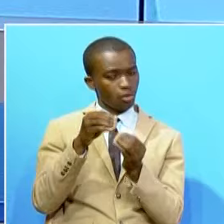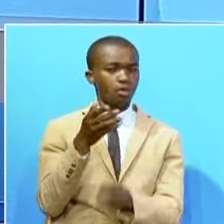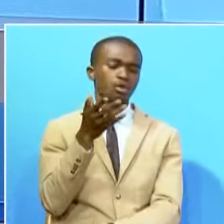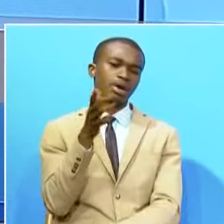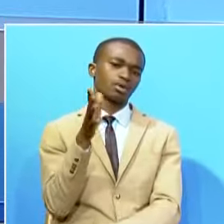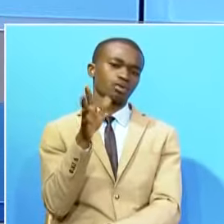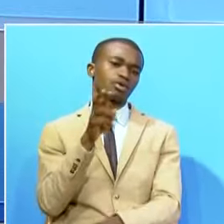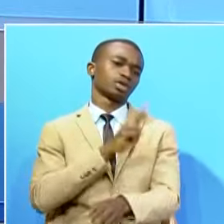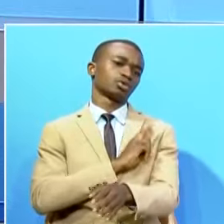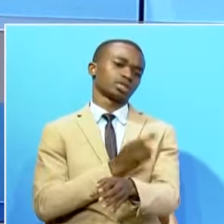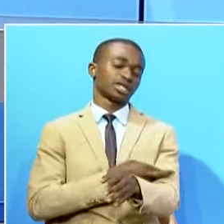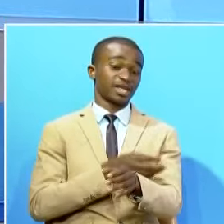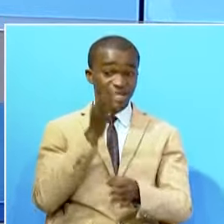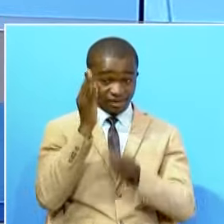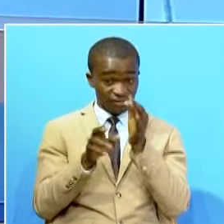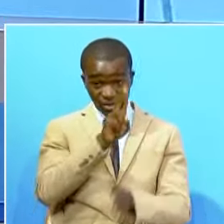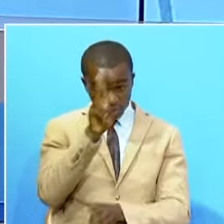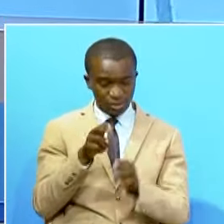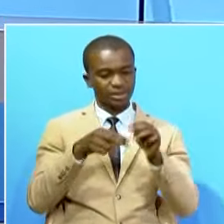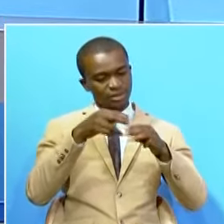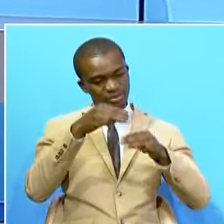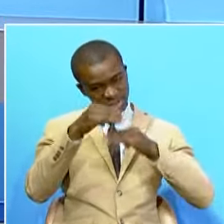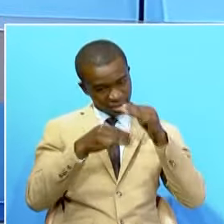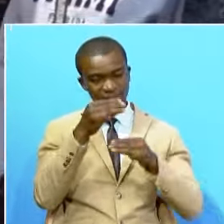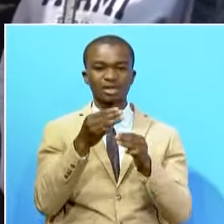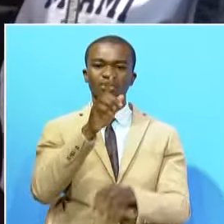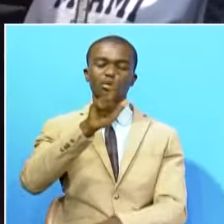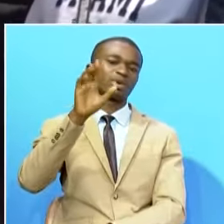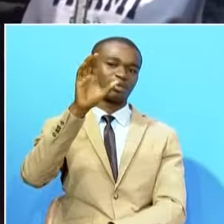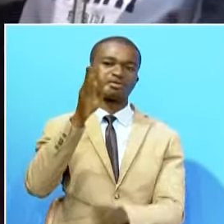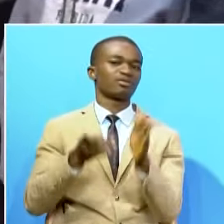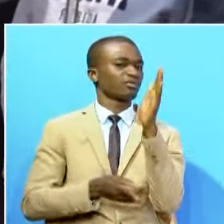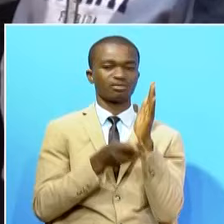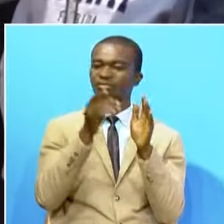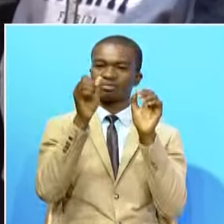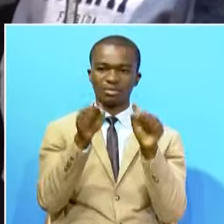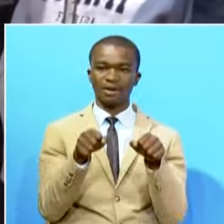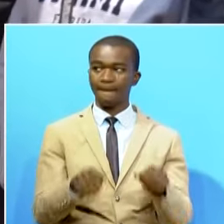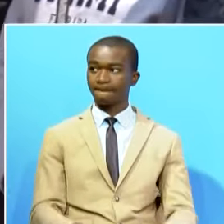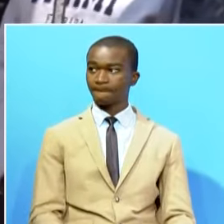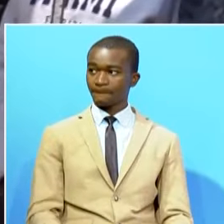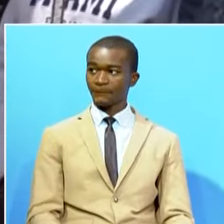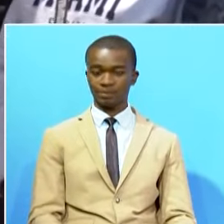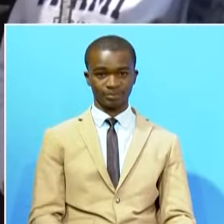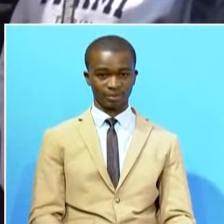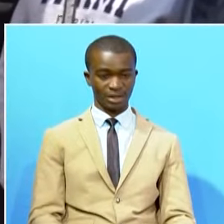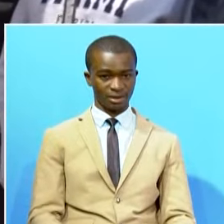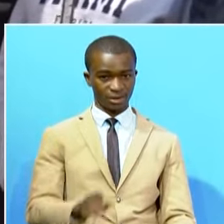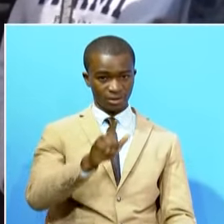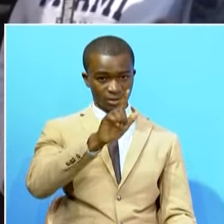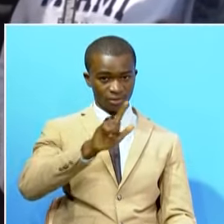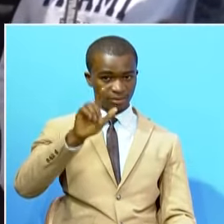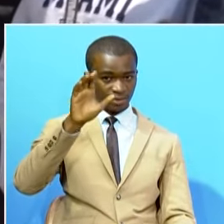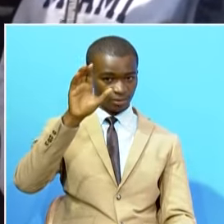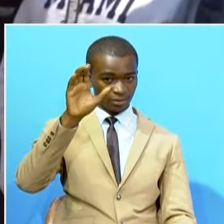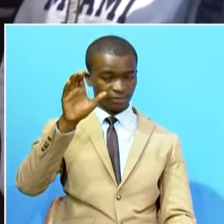the area. More in the following report by Kennedy Chomba. Republican President Hakainde Hichilema is in Lwapula province